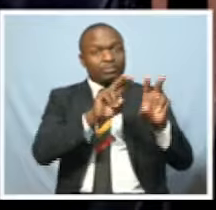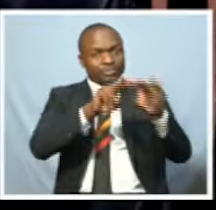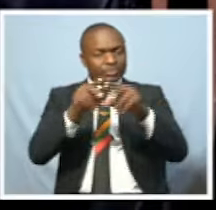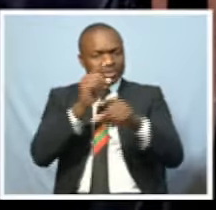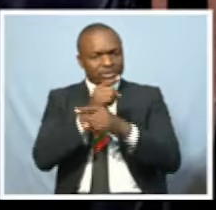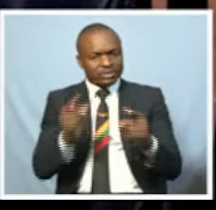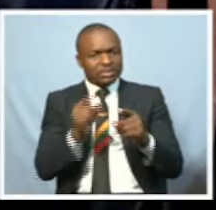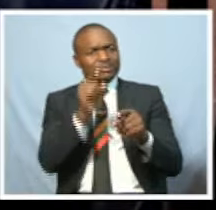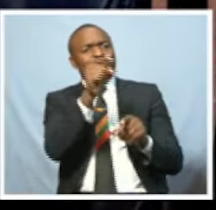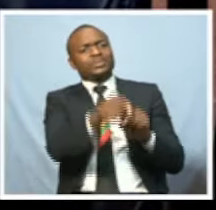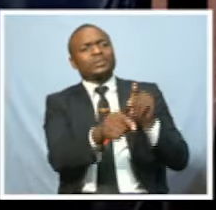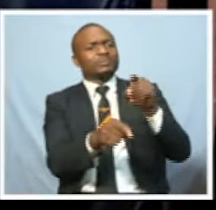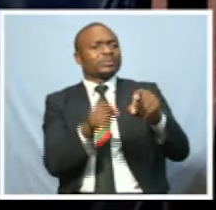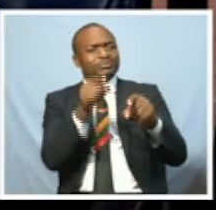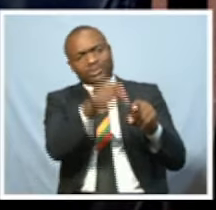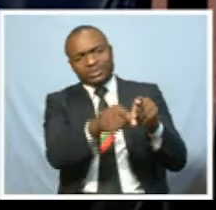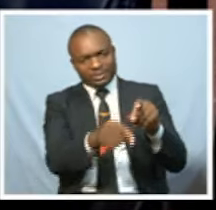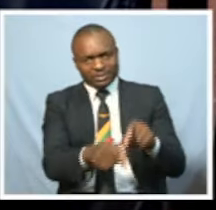accuse the